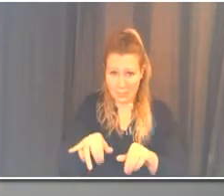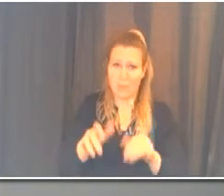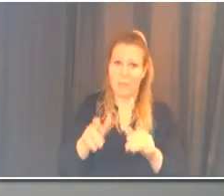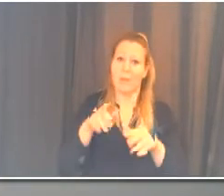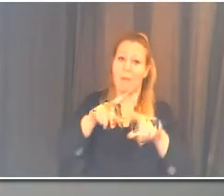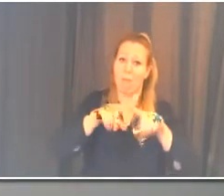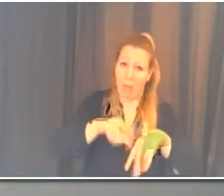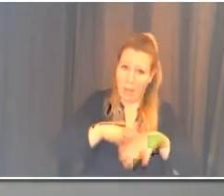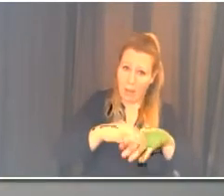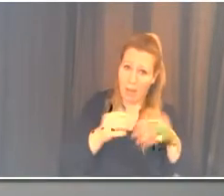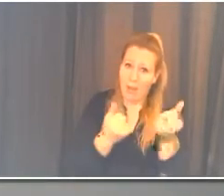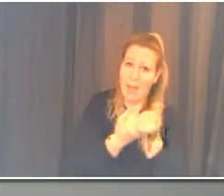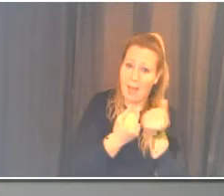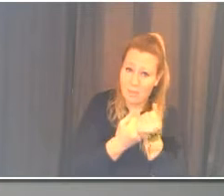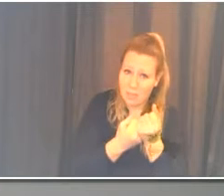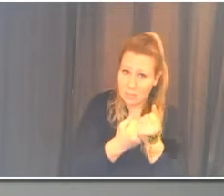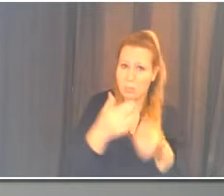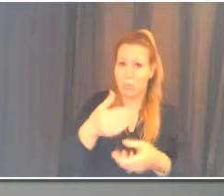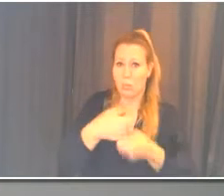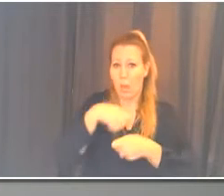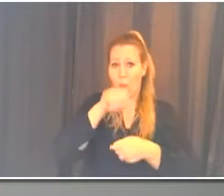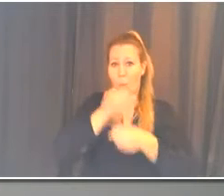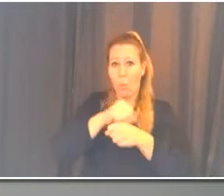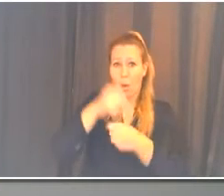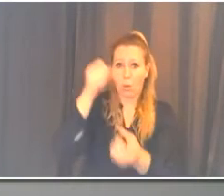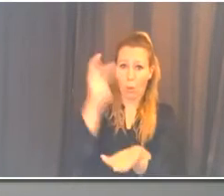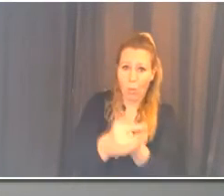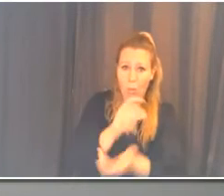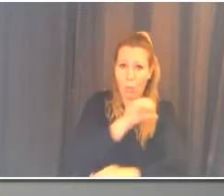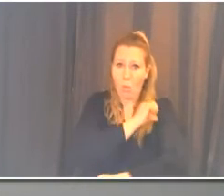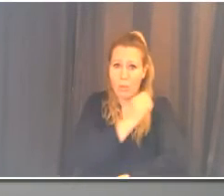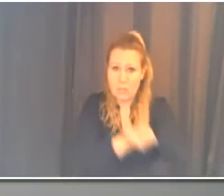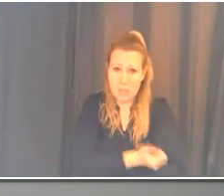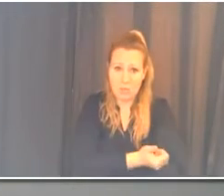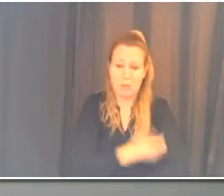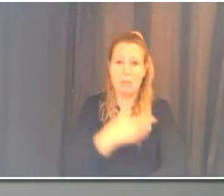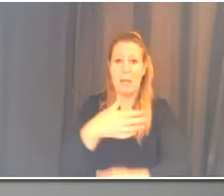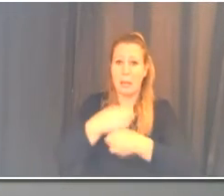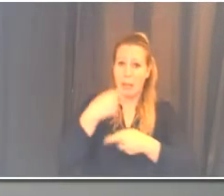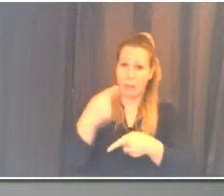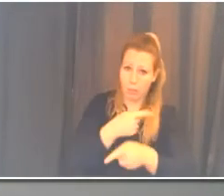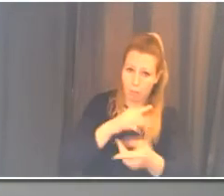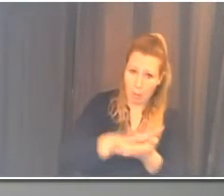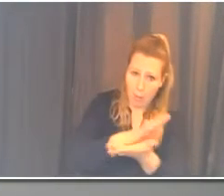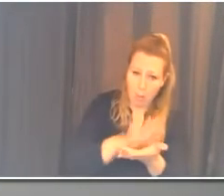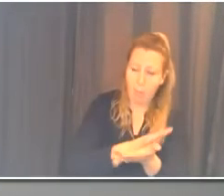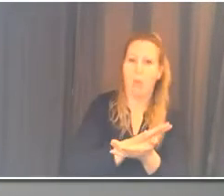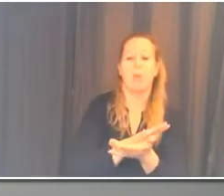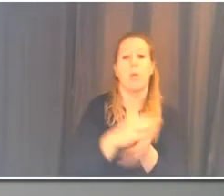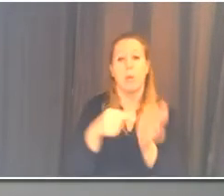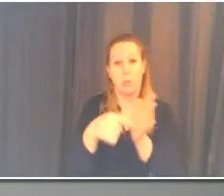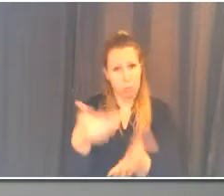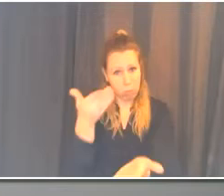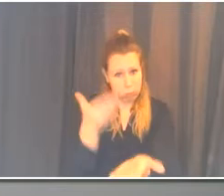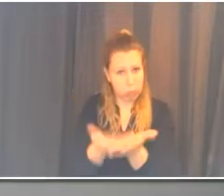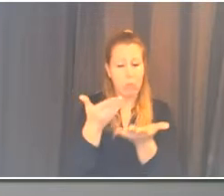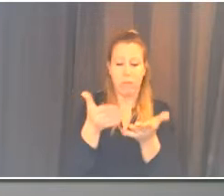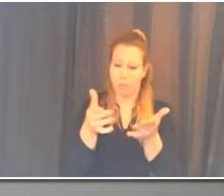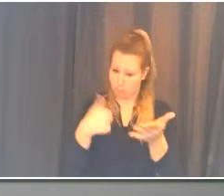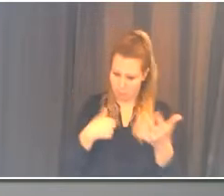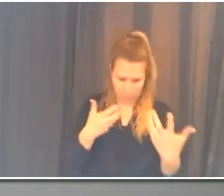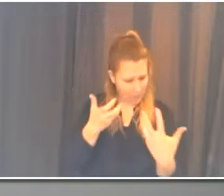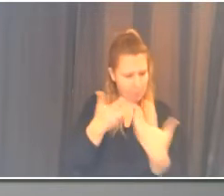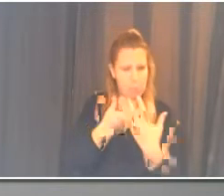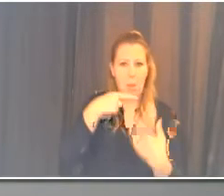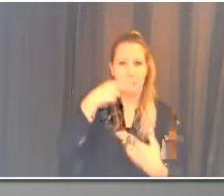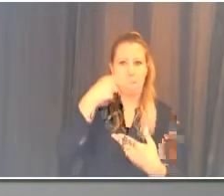concerned about the safety of our clients at this time and we believe that our work is definitely essential and we need the funding